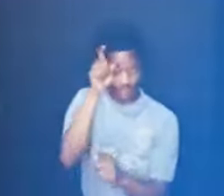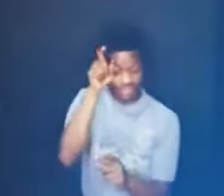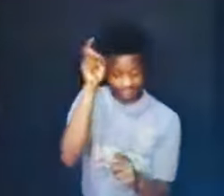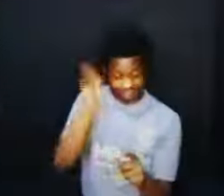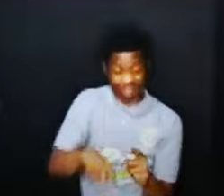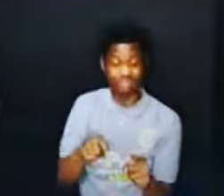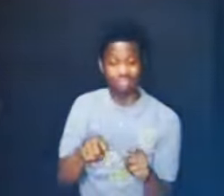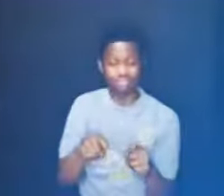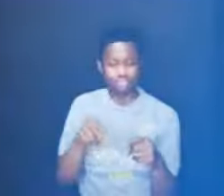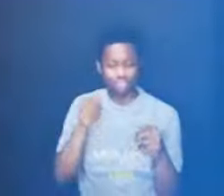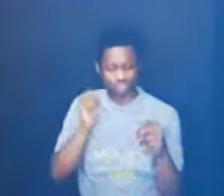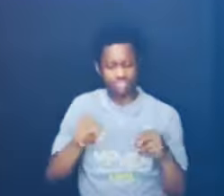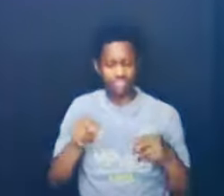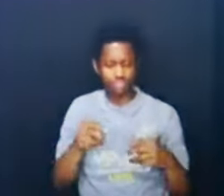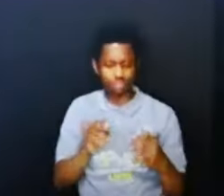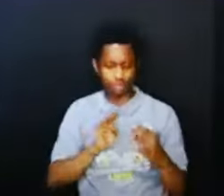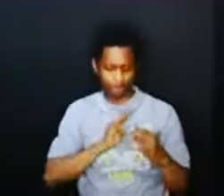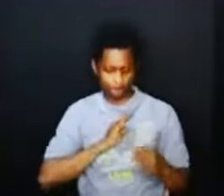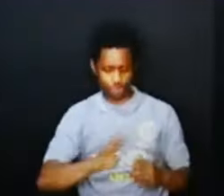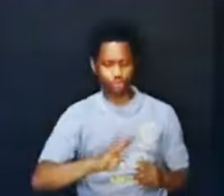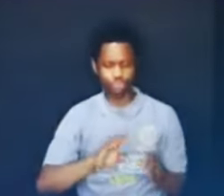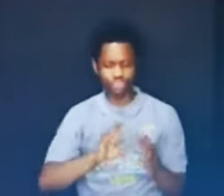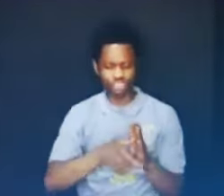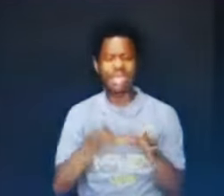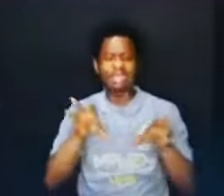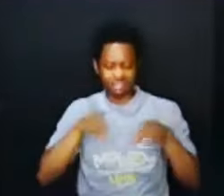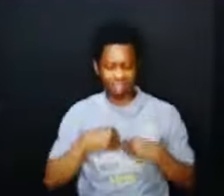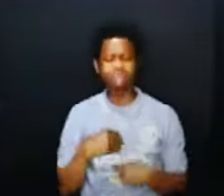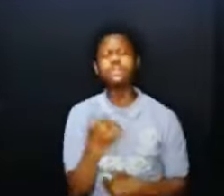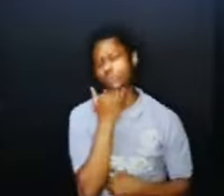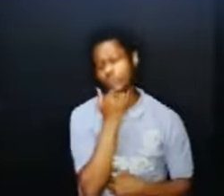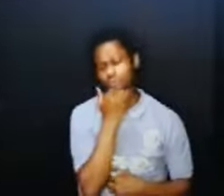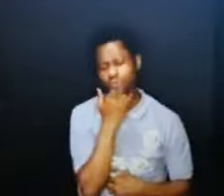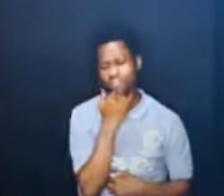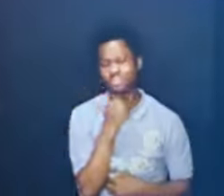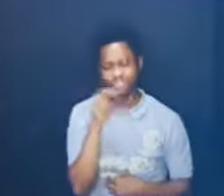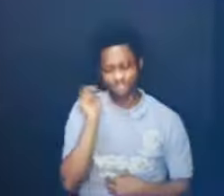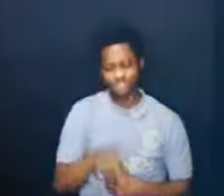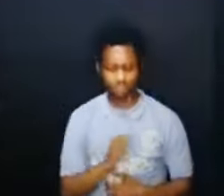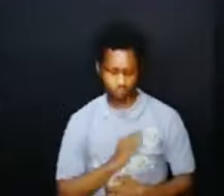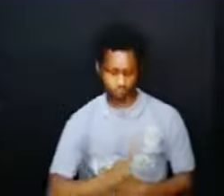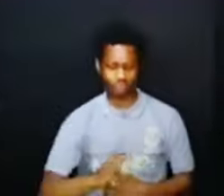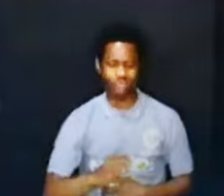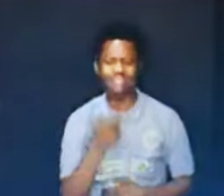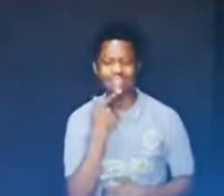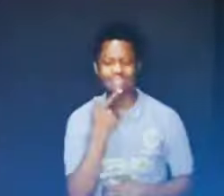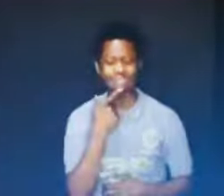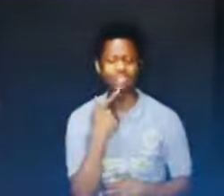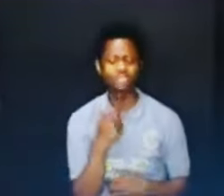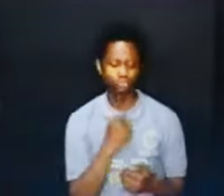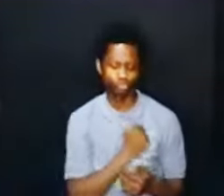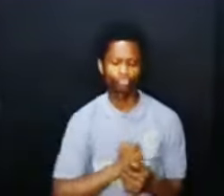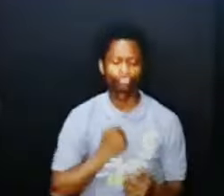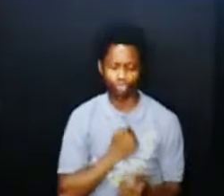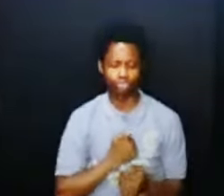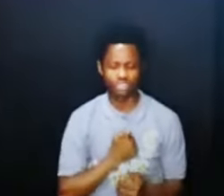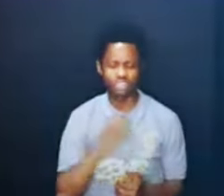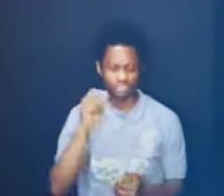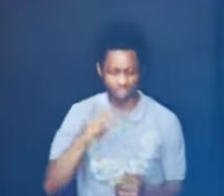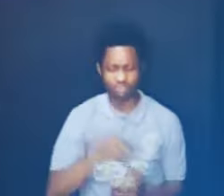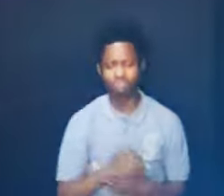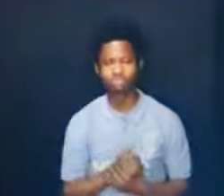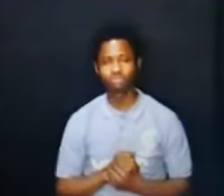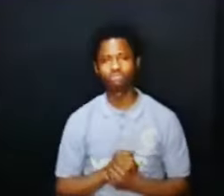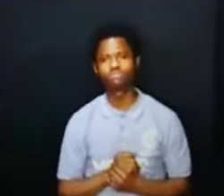bia ohia kukuduro odi be hunu se nia waye no wanye ni ye. You need boldness to say I'm sorry. E se utumi nya kukuduro obetumi di aka se